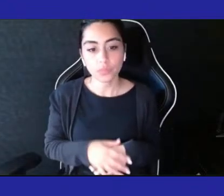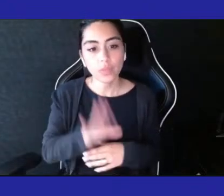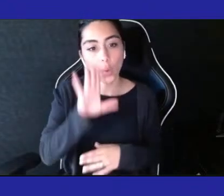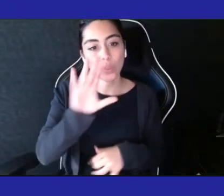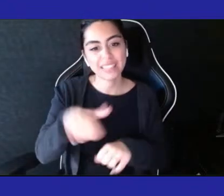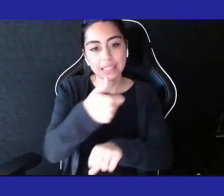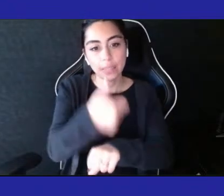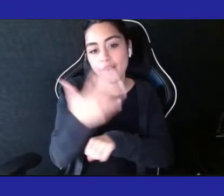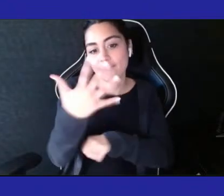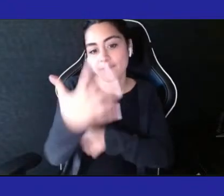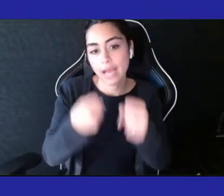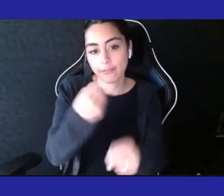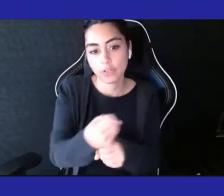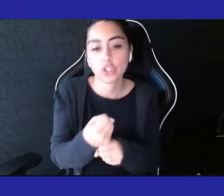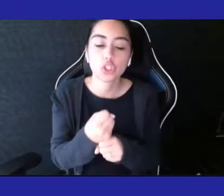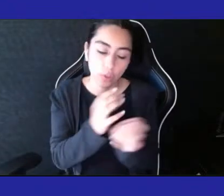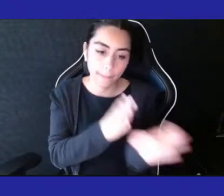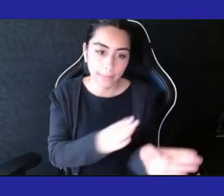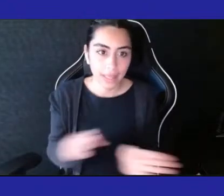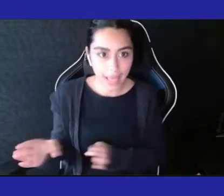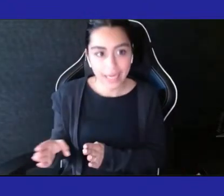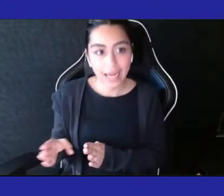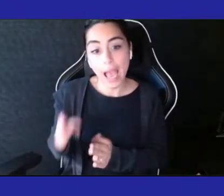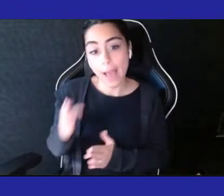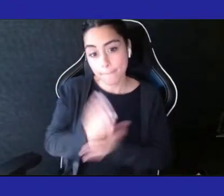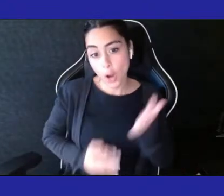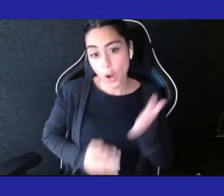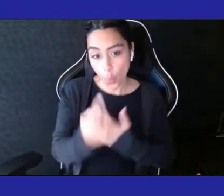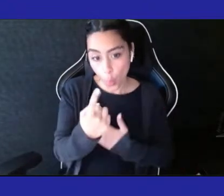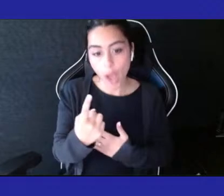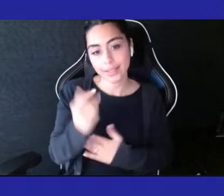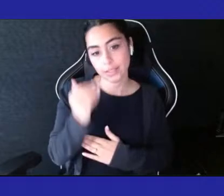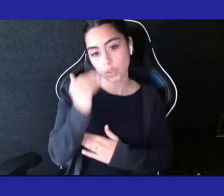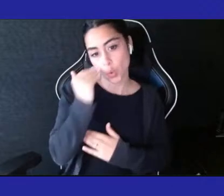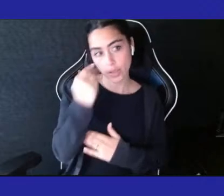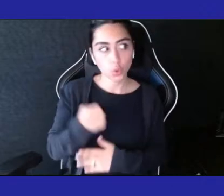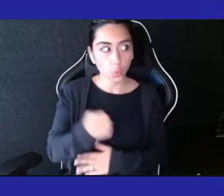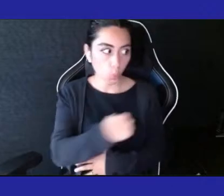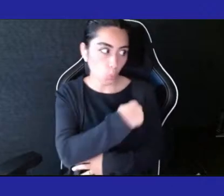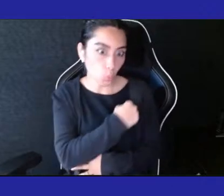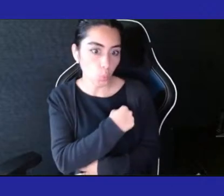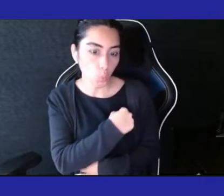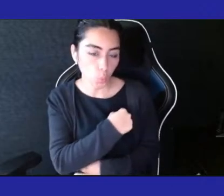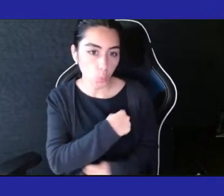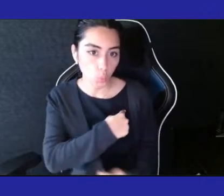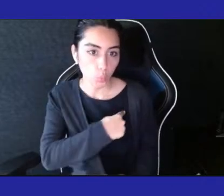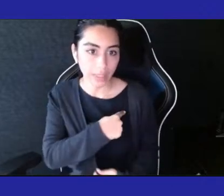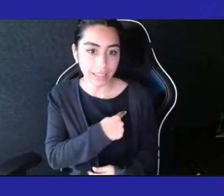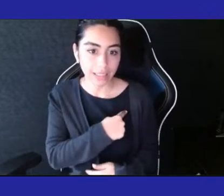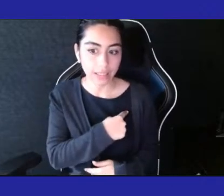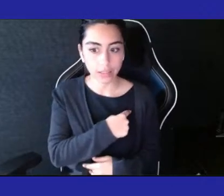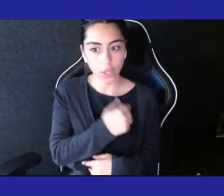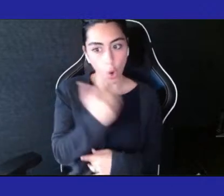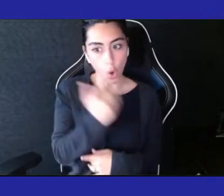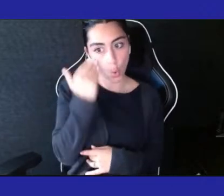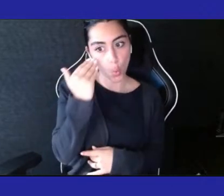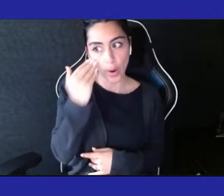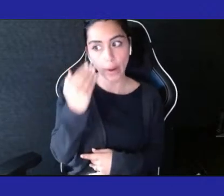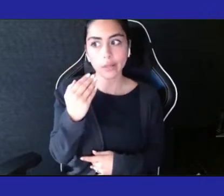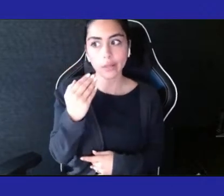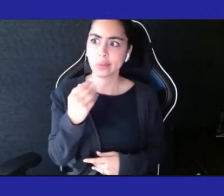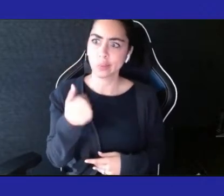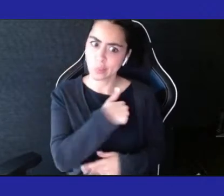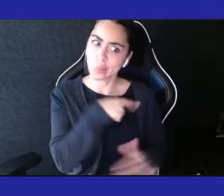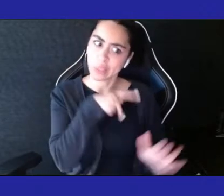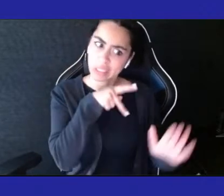is awareness, right? Did you know that we are printing out this much, killing this many trees, and spending this much